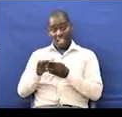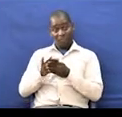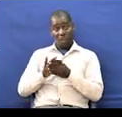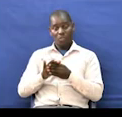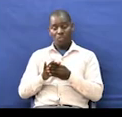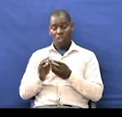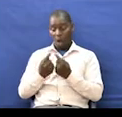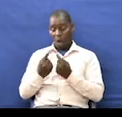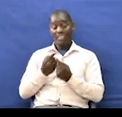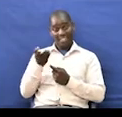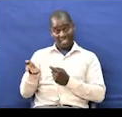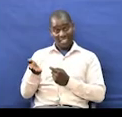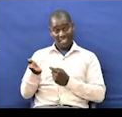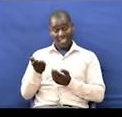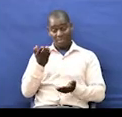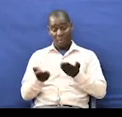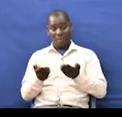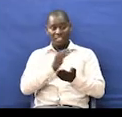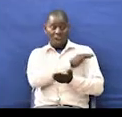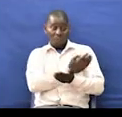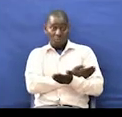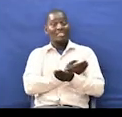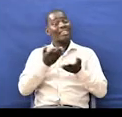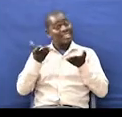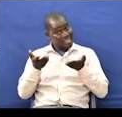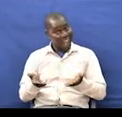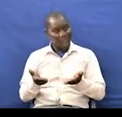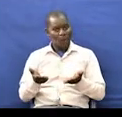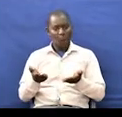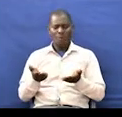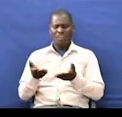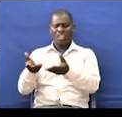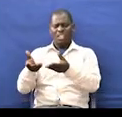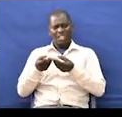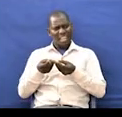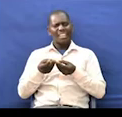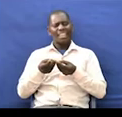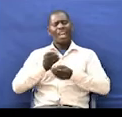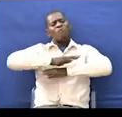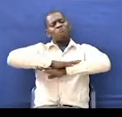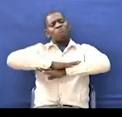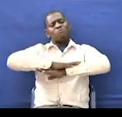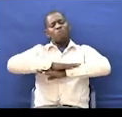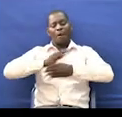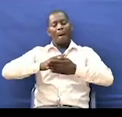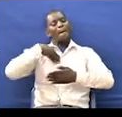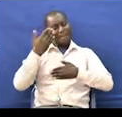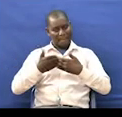moment of force. Now, let us take a short break, and then we'll be back to do